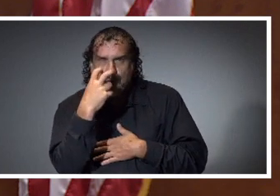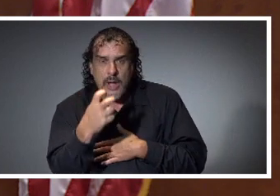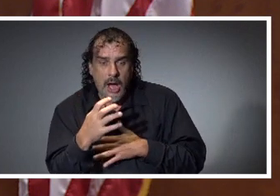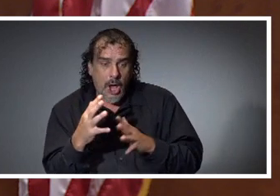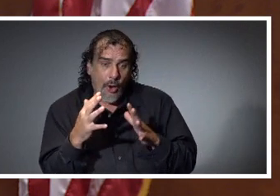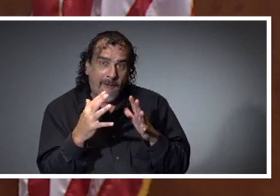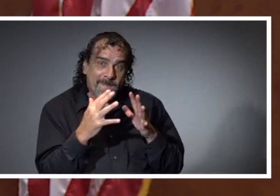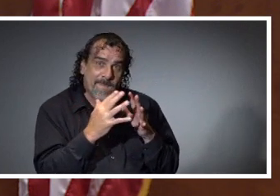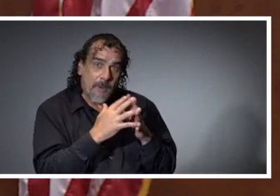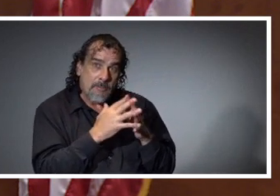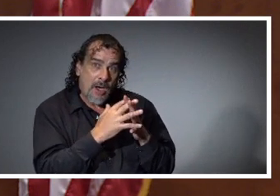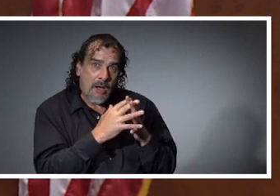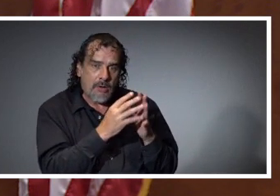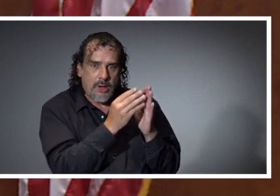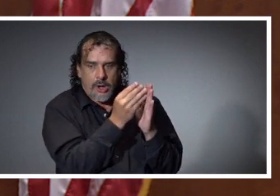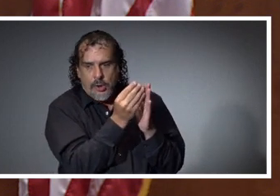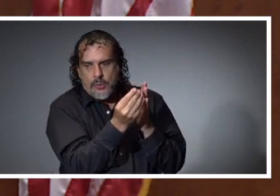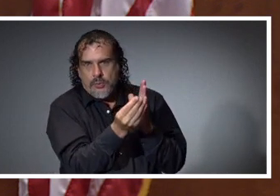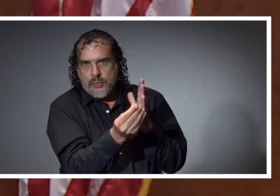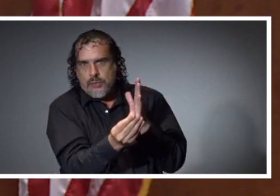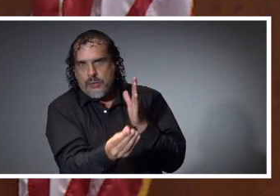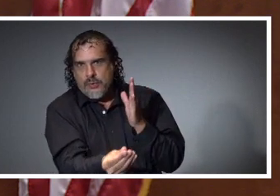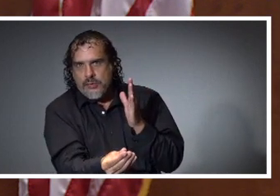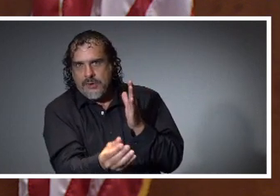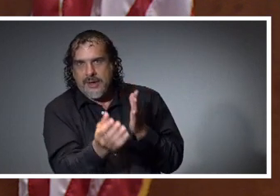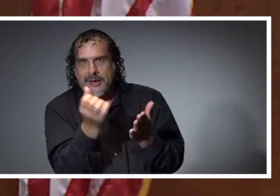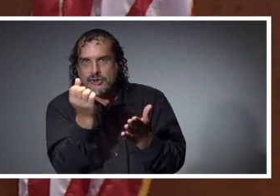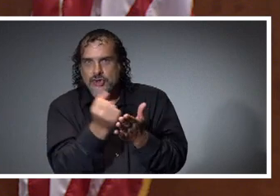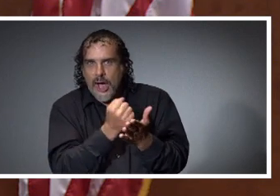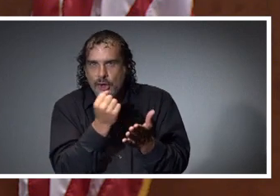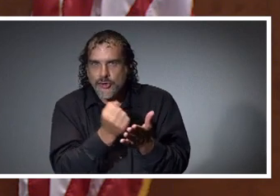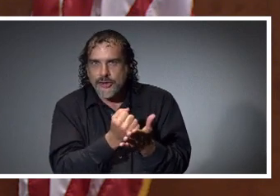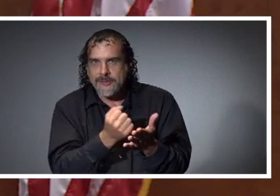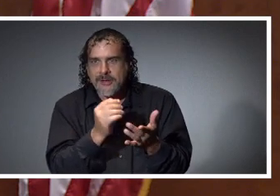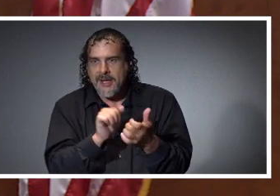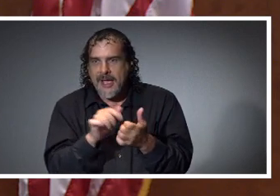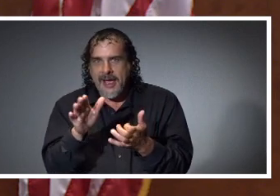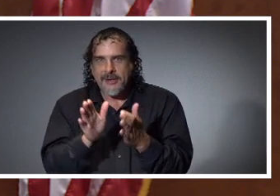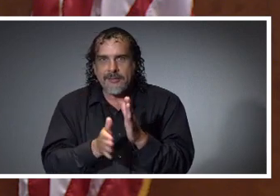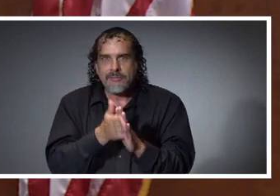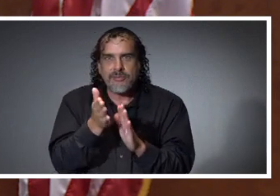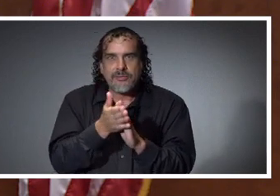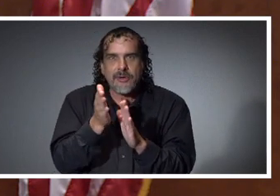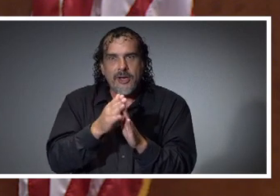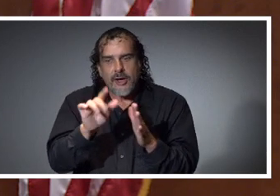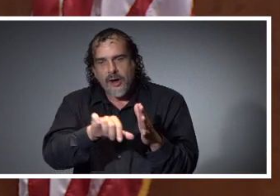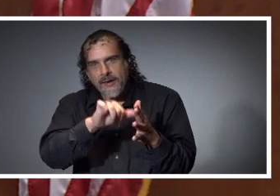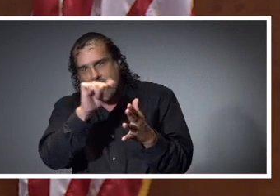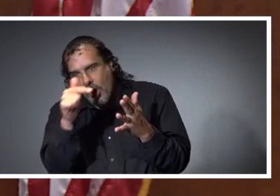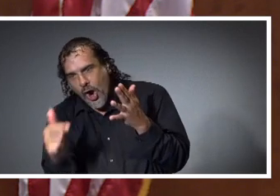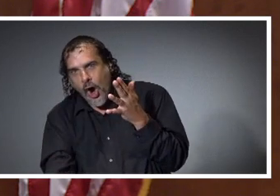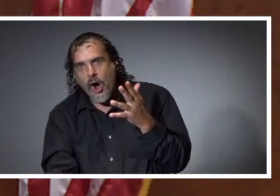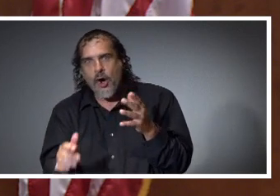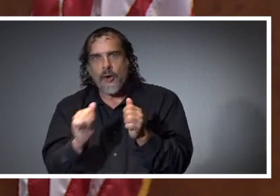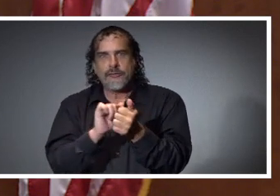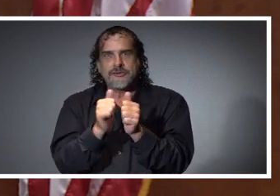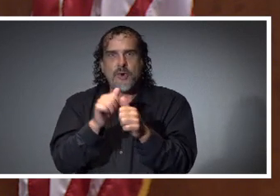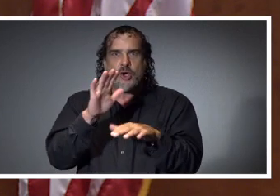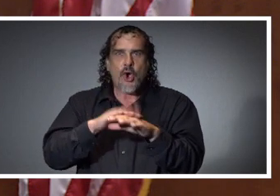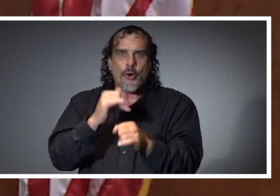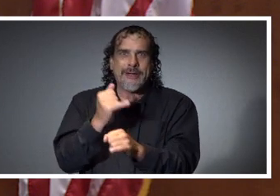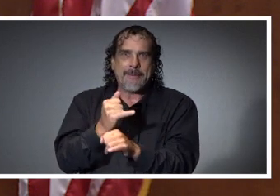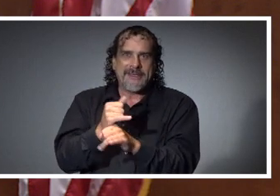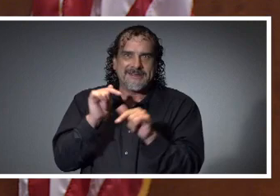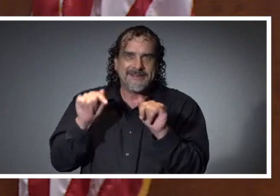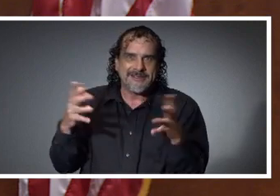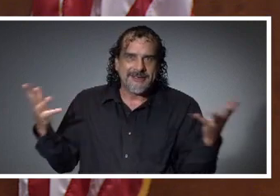football helps fund not only scholarships but the annual operating budgets of virtually every other sport. I saw a stat